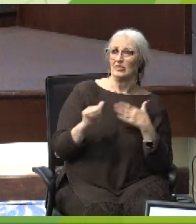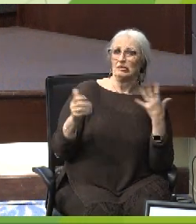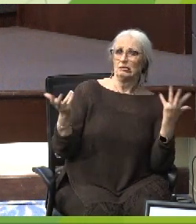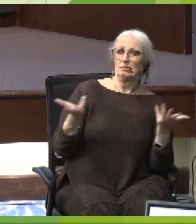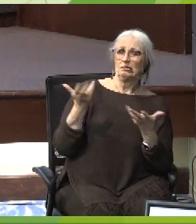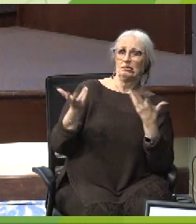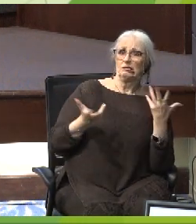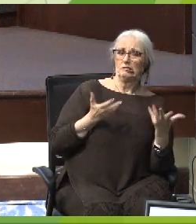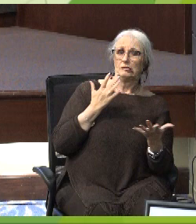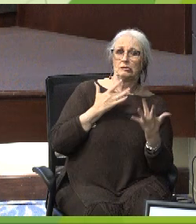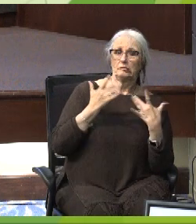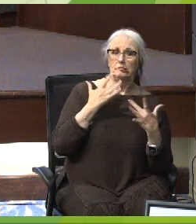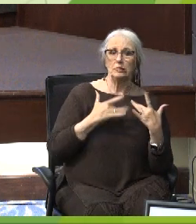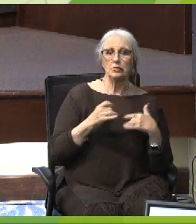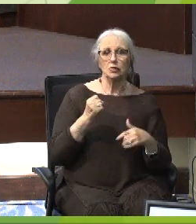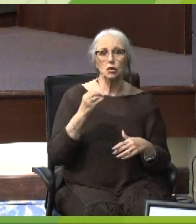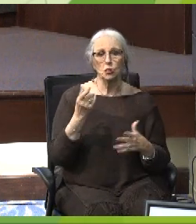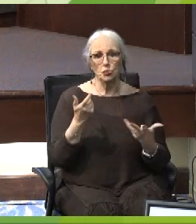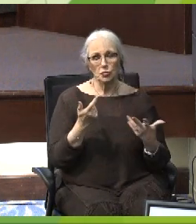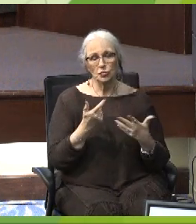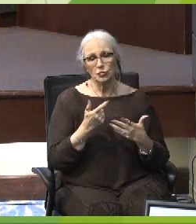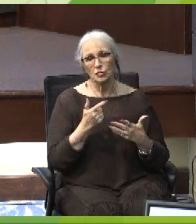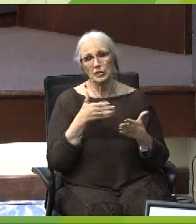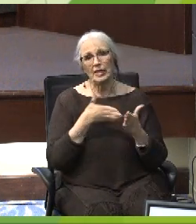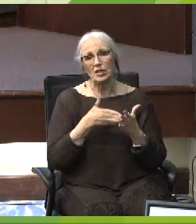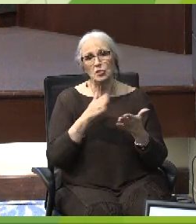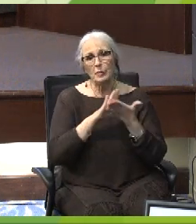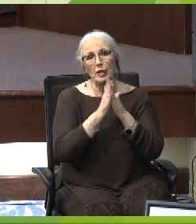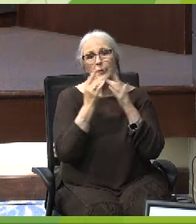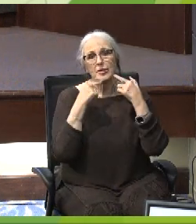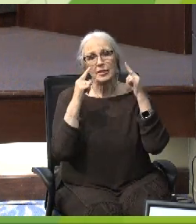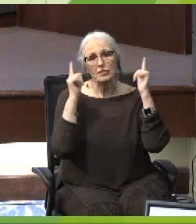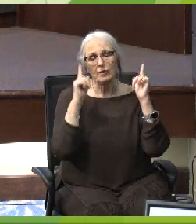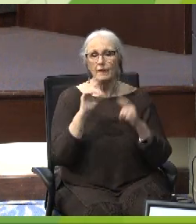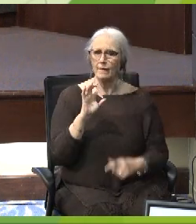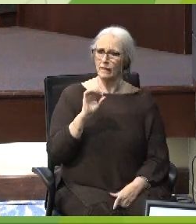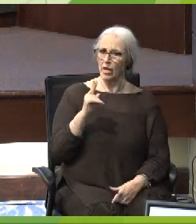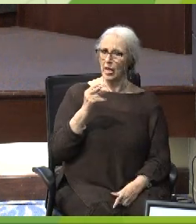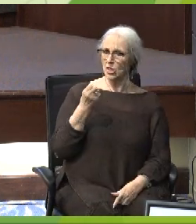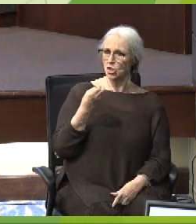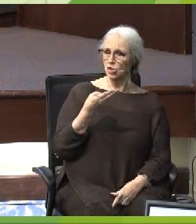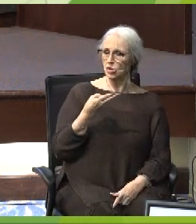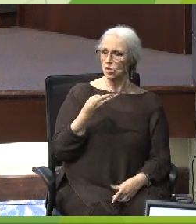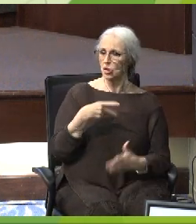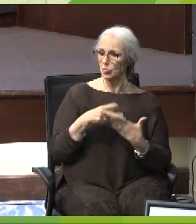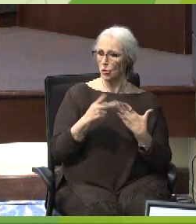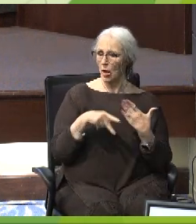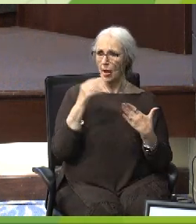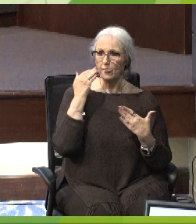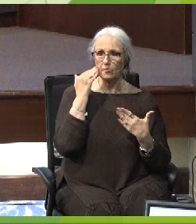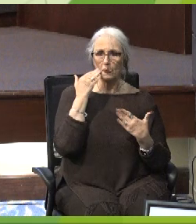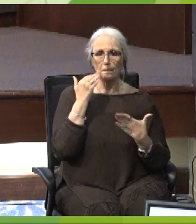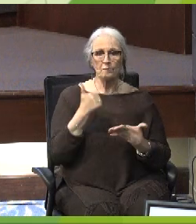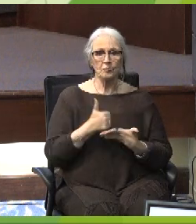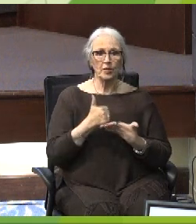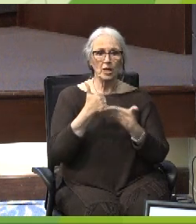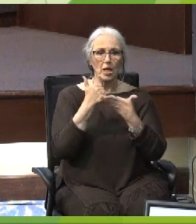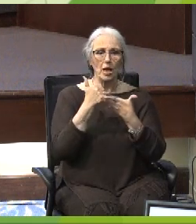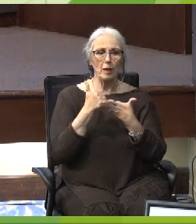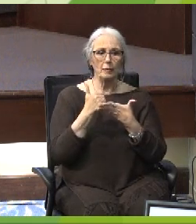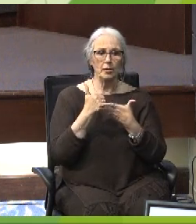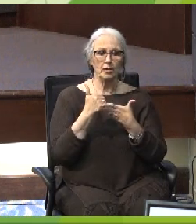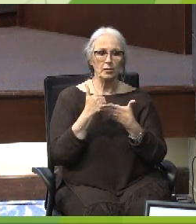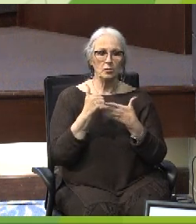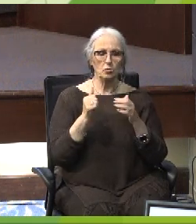have against you for having success. With the Flash program, in terms of, I know that work of helping to get birth certificates